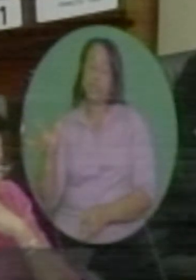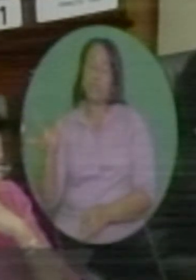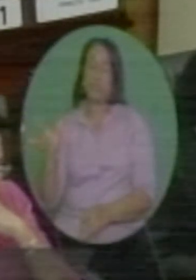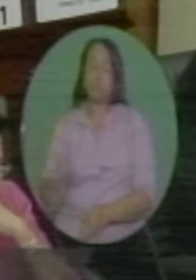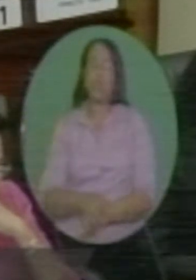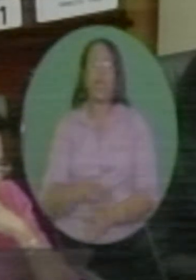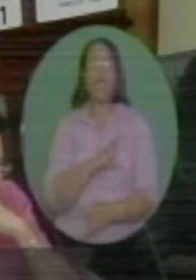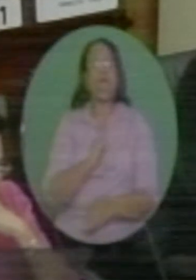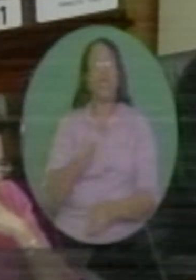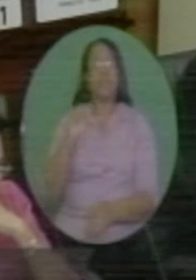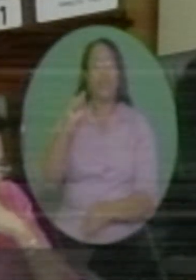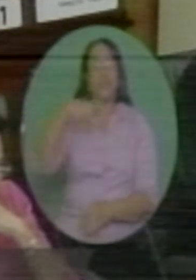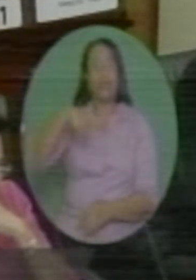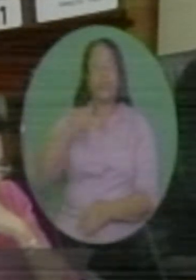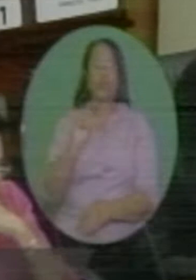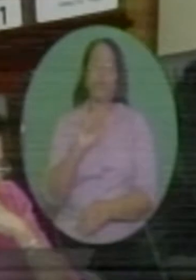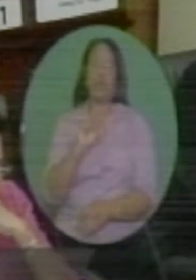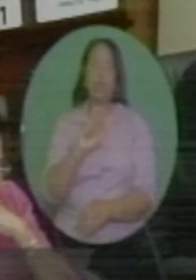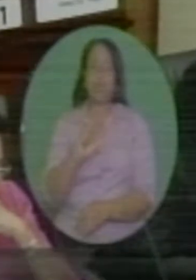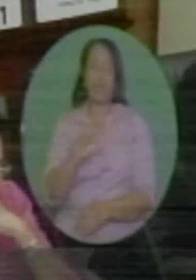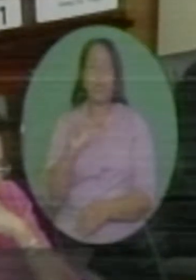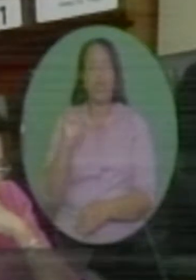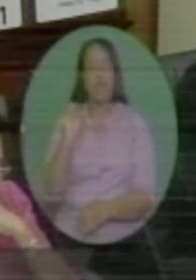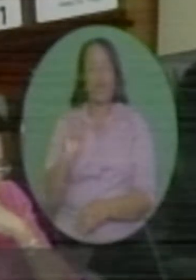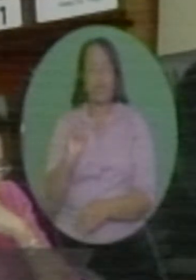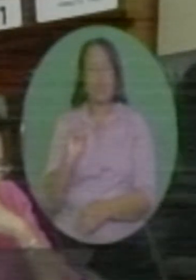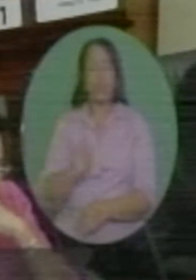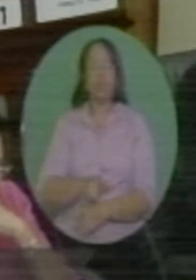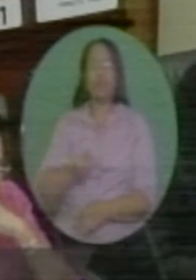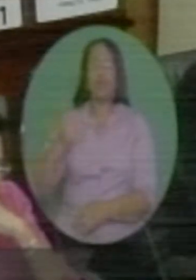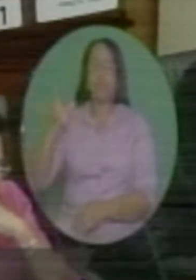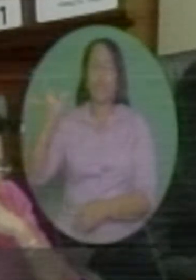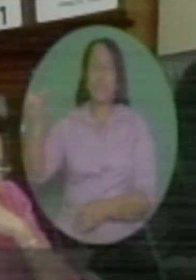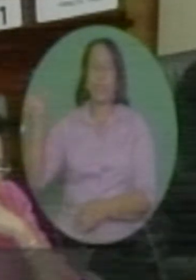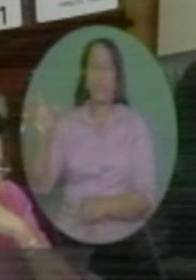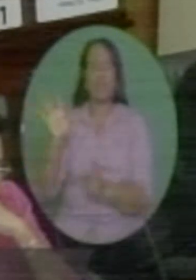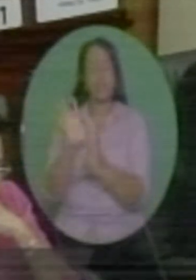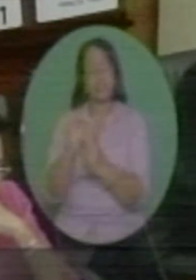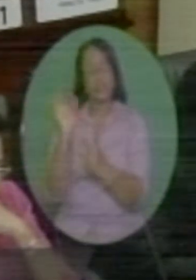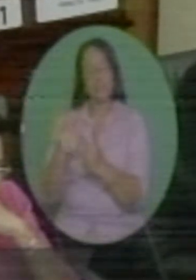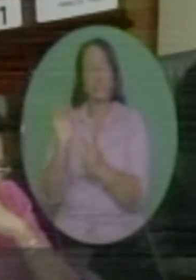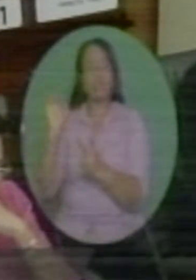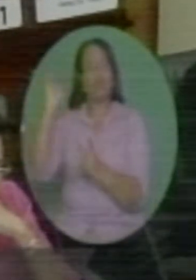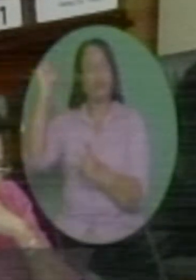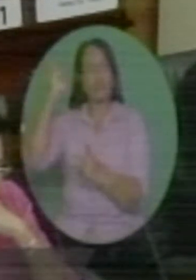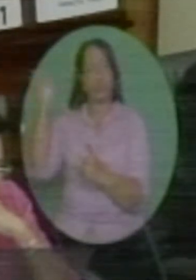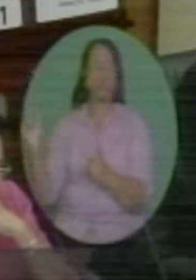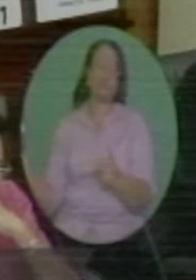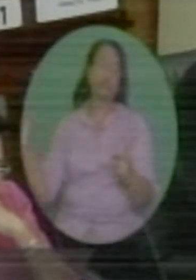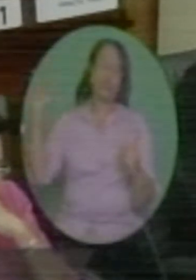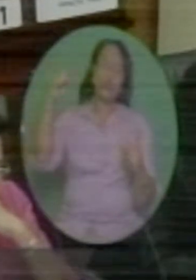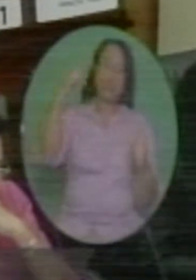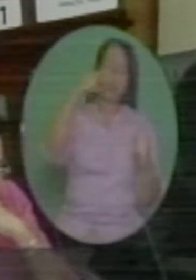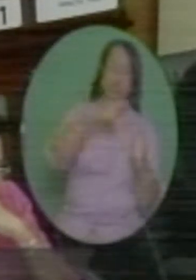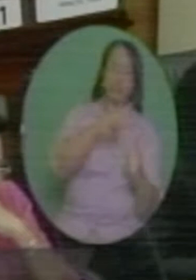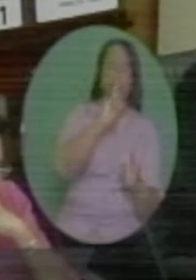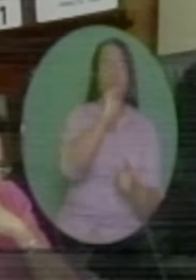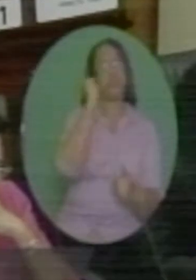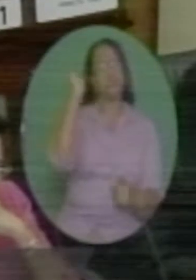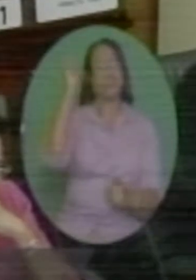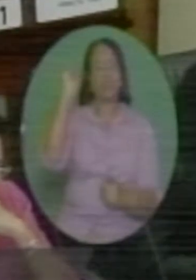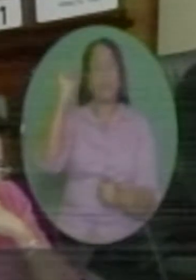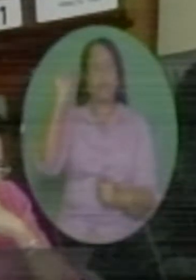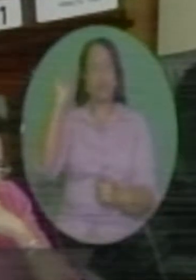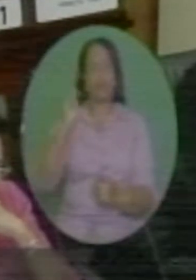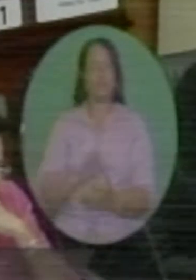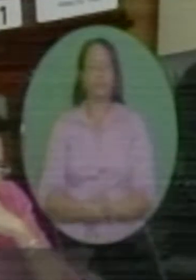Apollo Airlines, a Greece-based company, will soon launch flights from selected cities in Europe to Tobago. These new airline arrangements